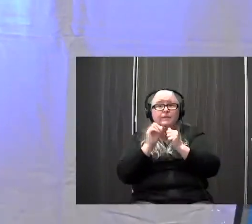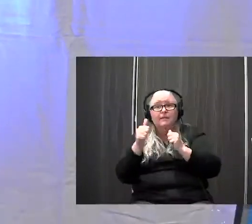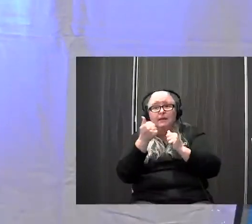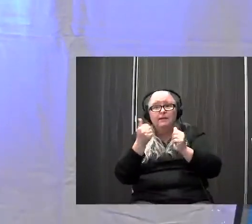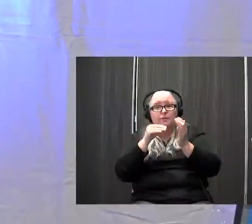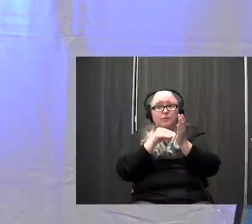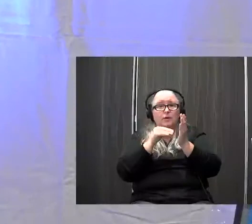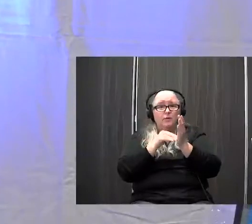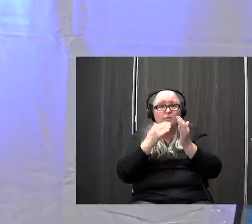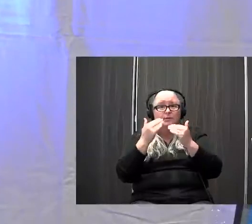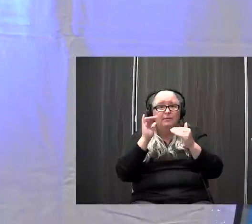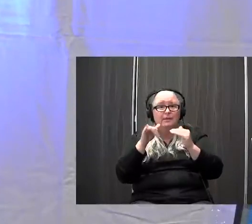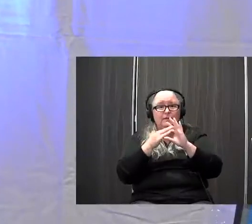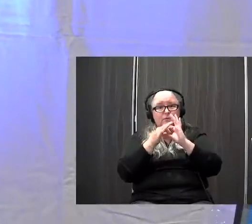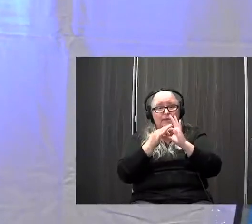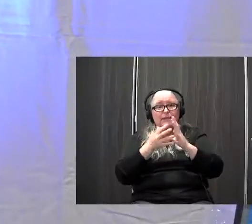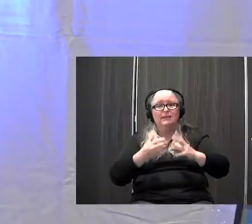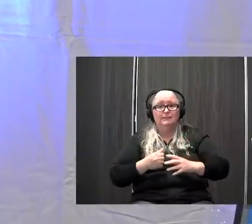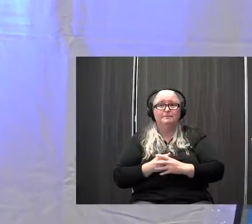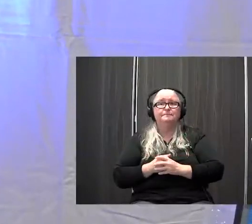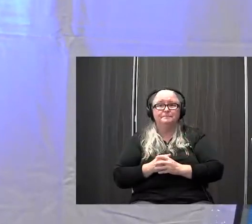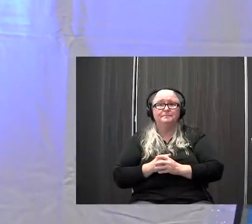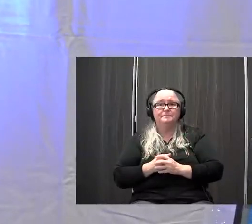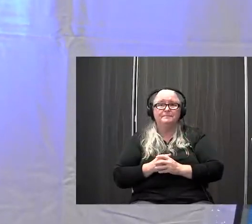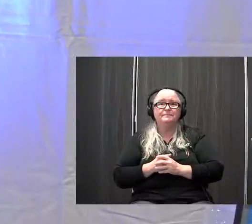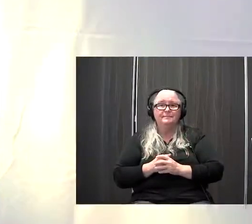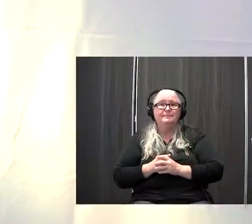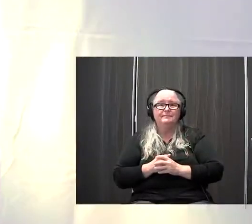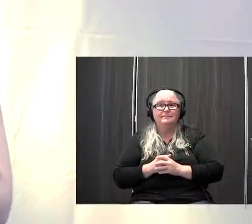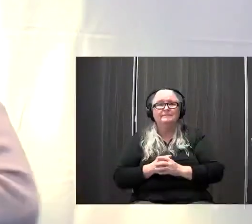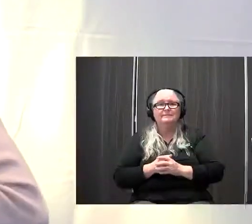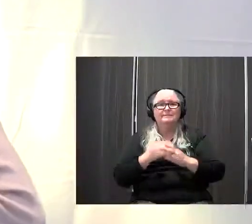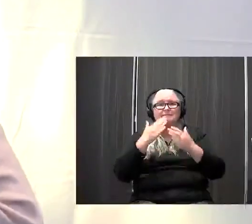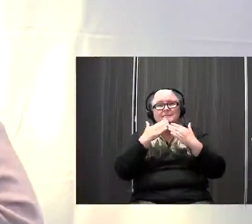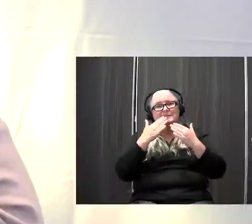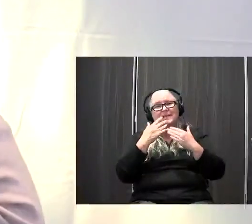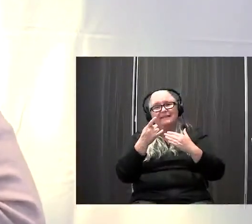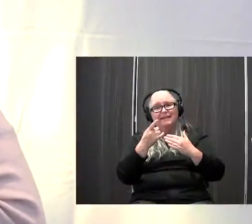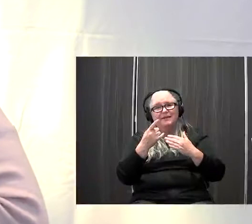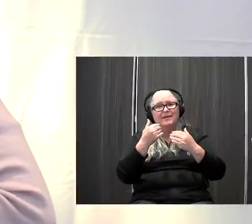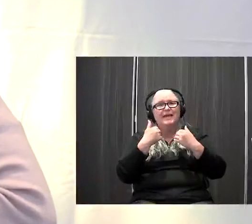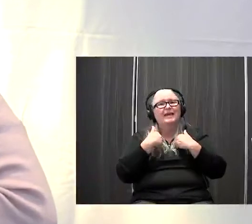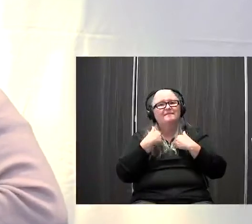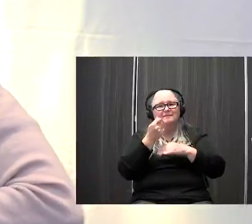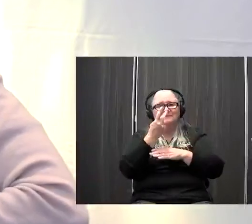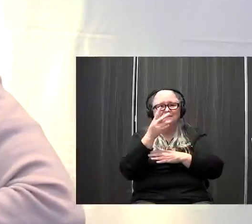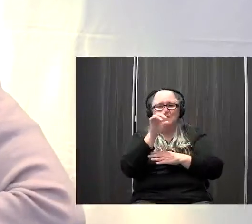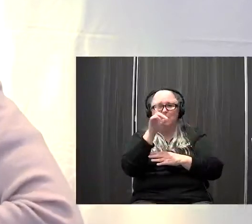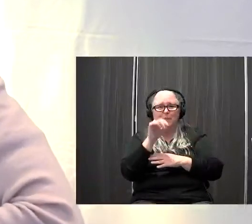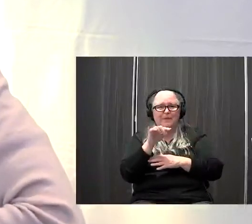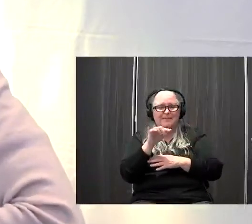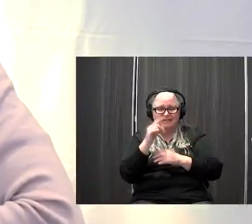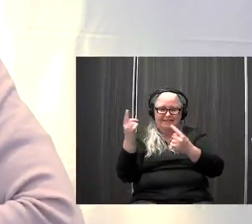might be related, might not. Anyway. Great. Thank you, Dr. Simpson. So I have a couple questions that have come